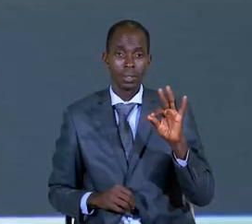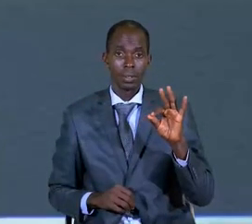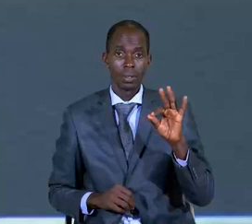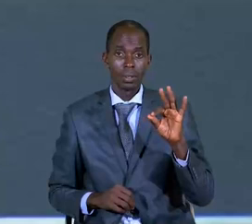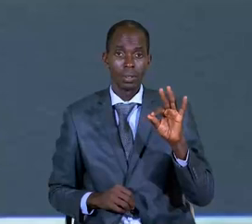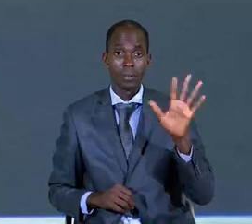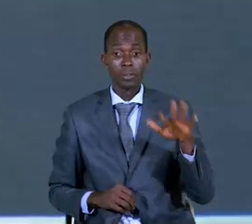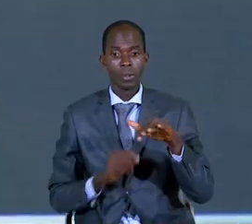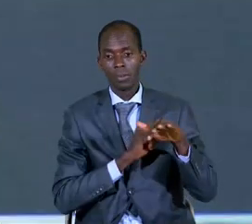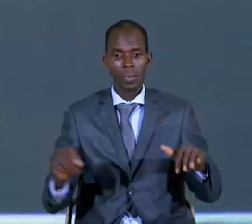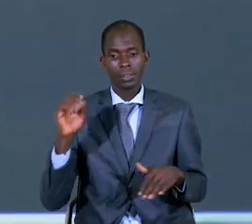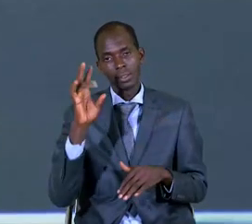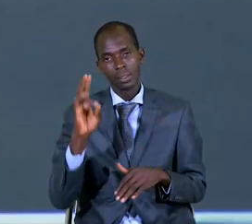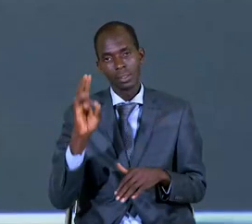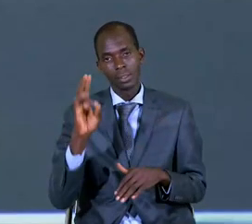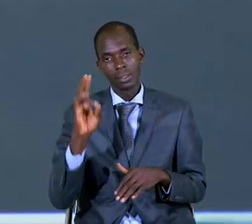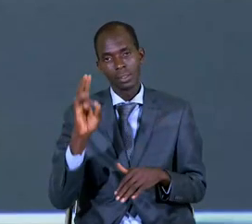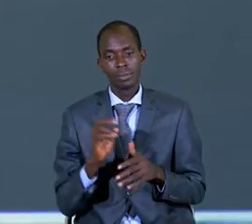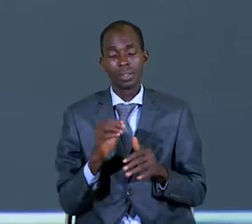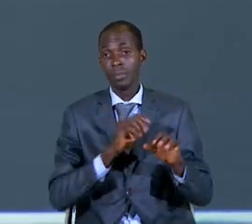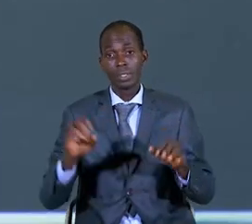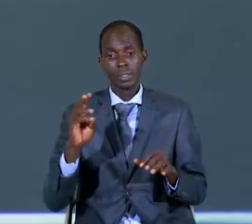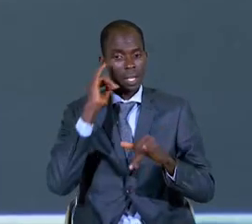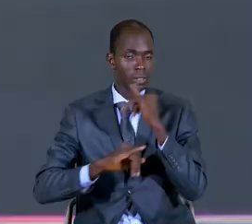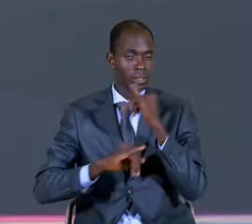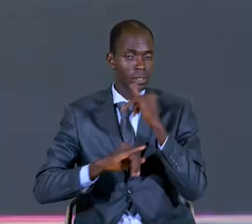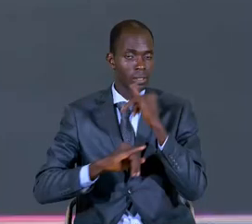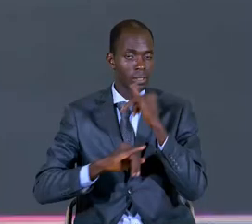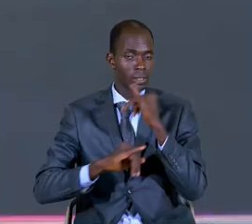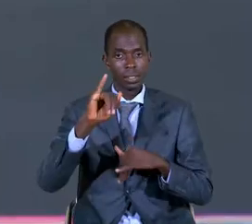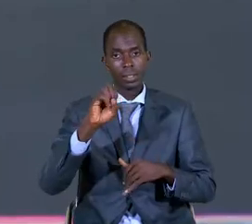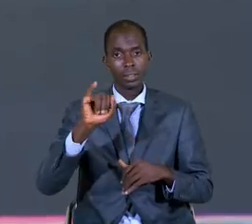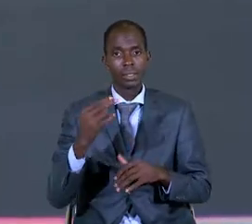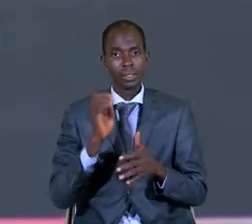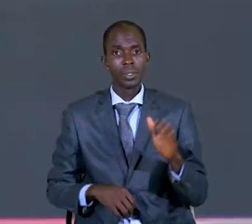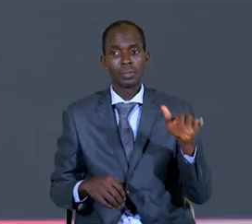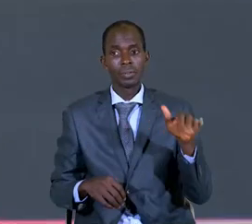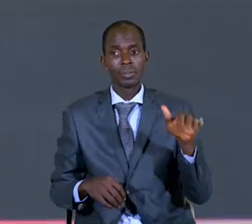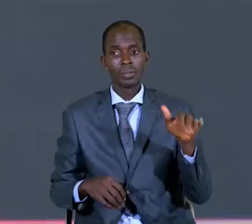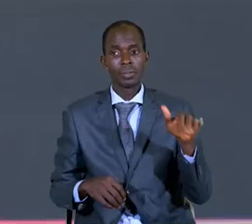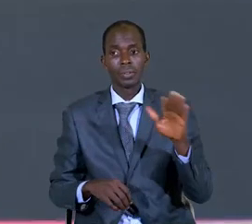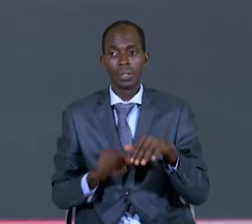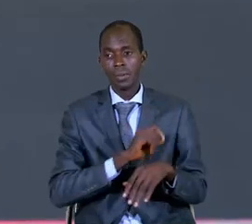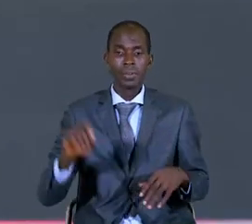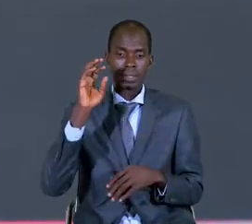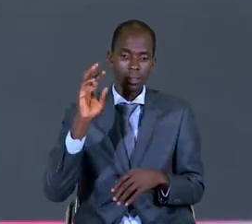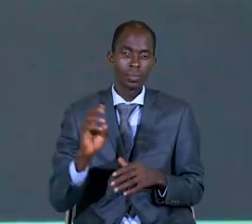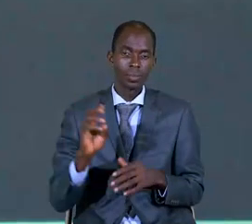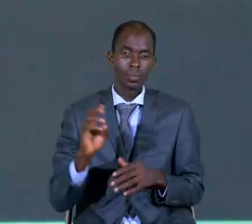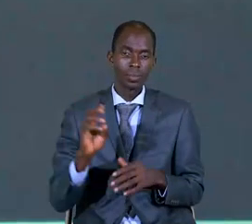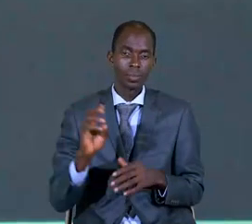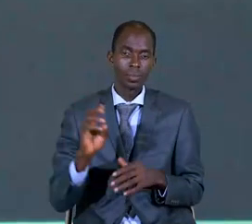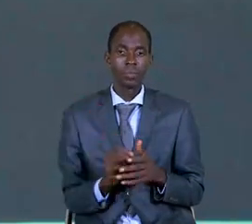he may be found. Is the creator, seek ye the Lord while he may be found. He is our